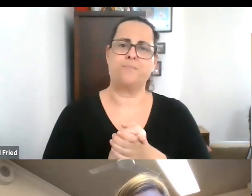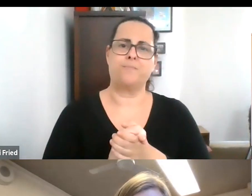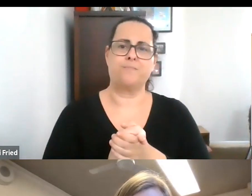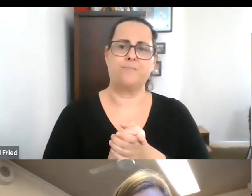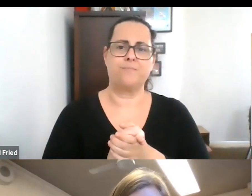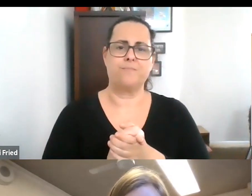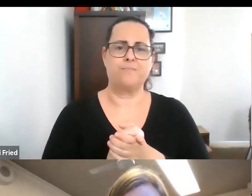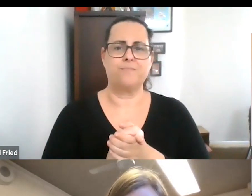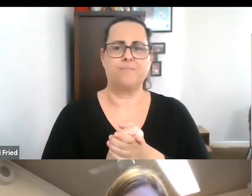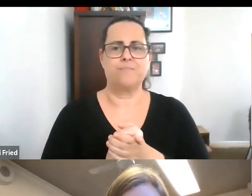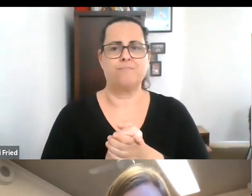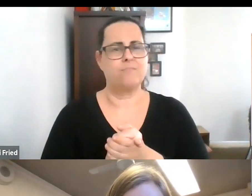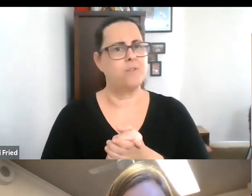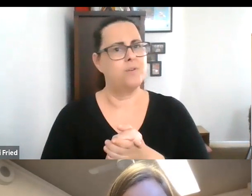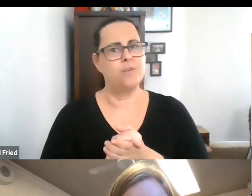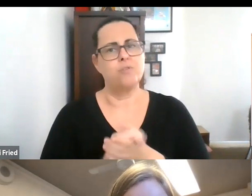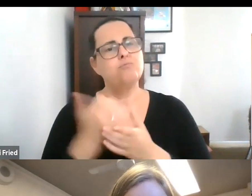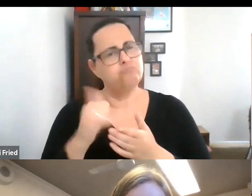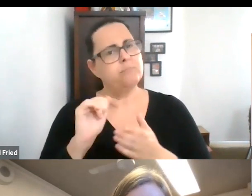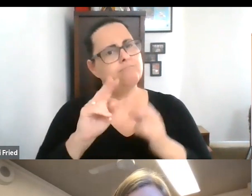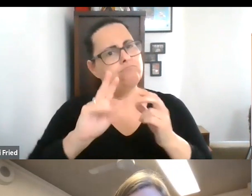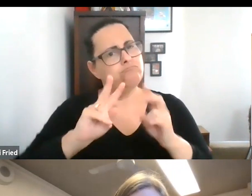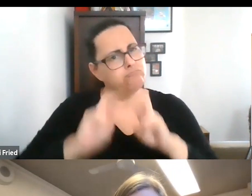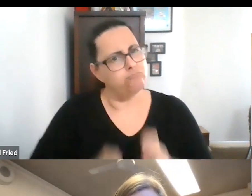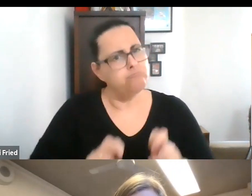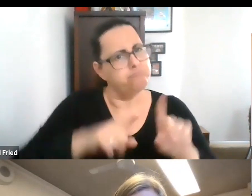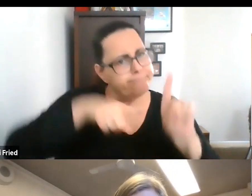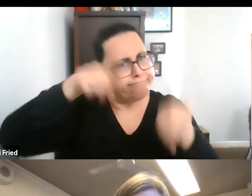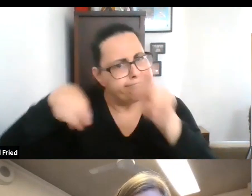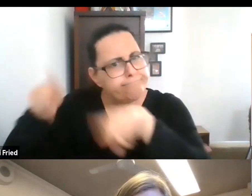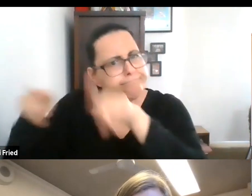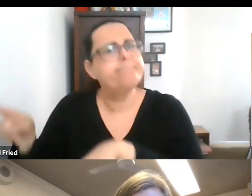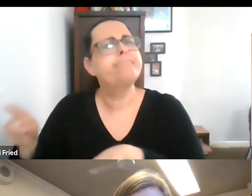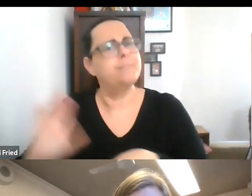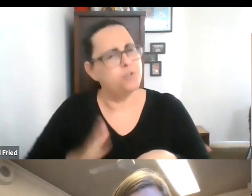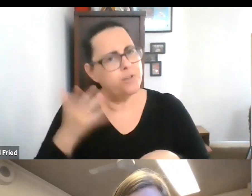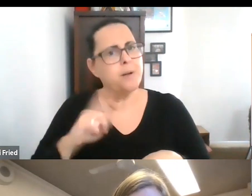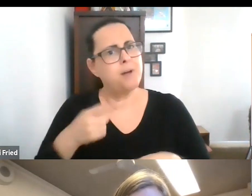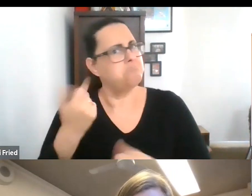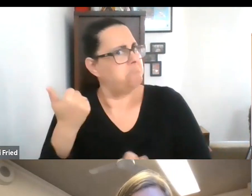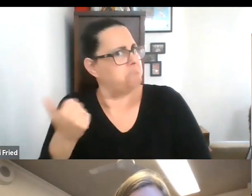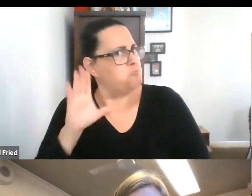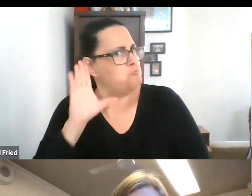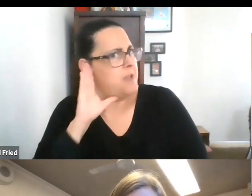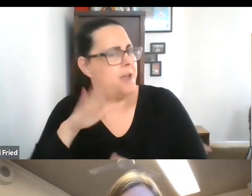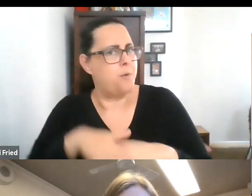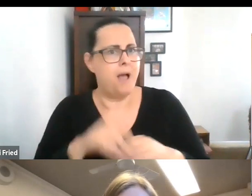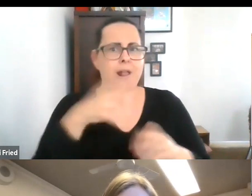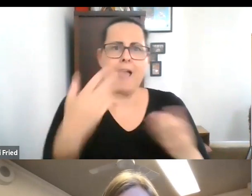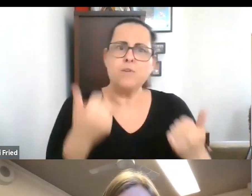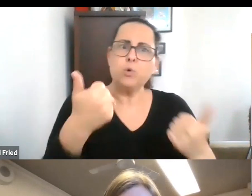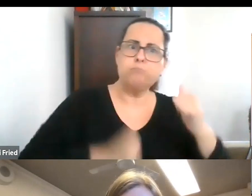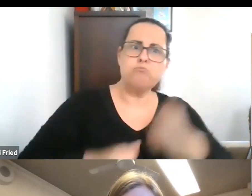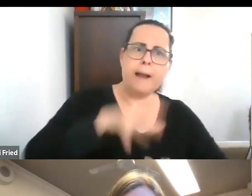as to be expected, some varying findings, but it's really encouraging always to hear about those pockets of good